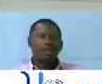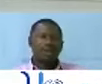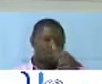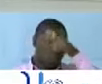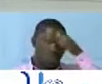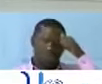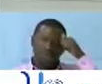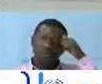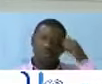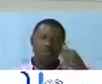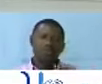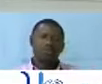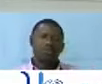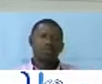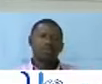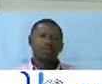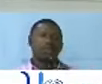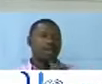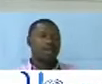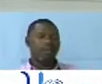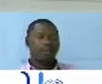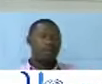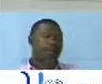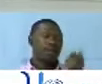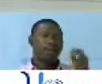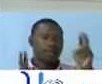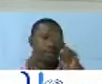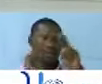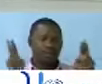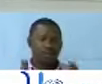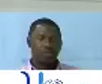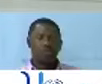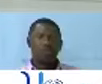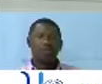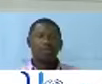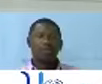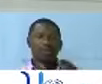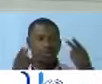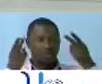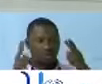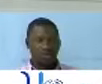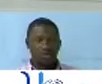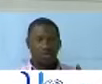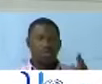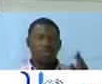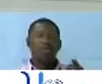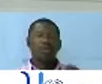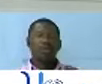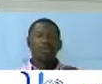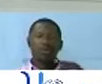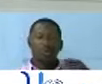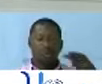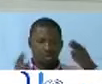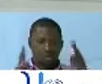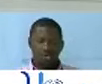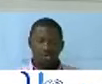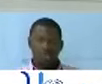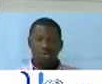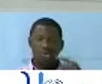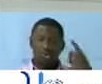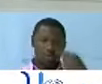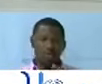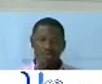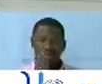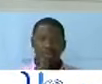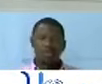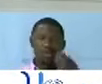njaqare. Gambian and international law recognizes. Gambia ak international law loi ci biti dal dinañu